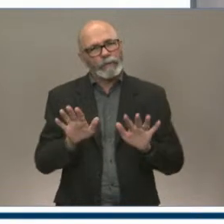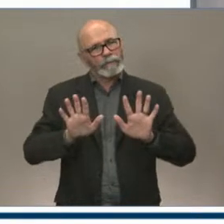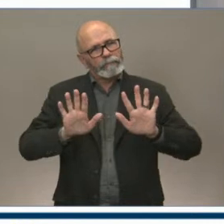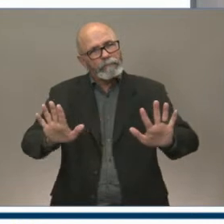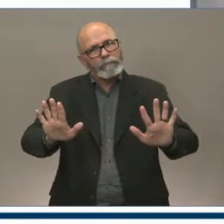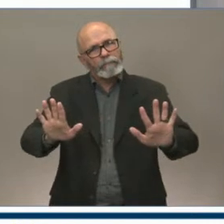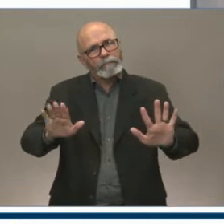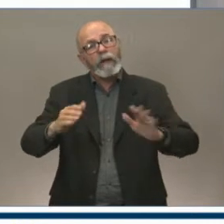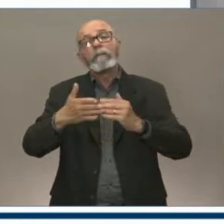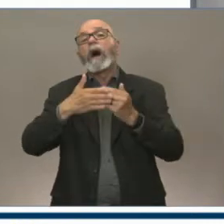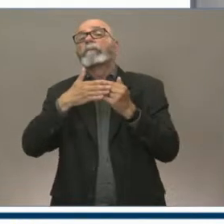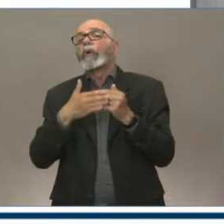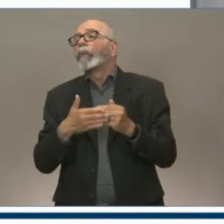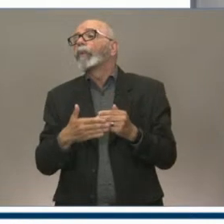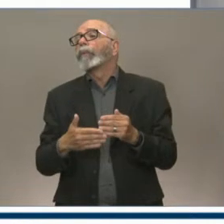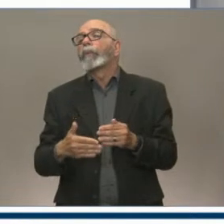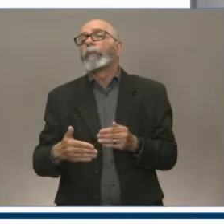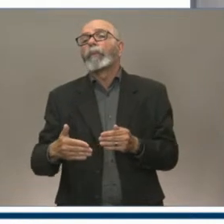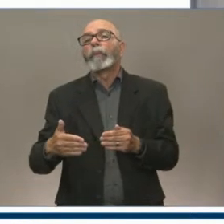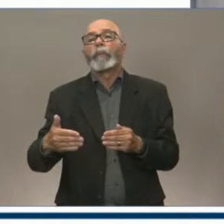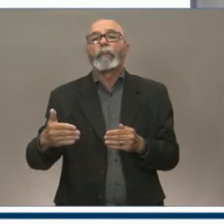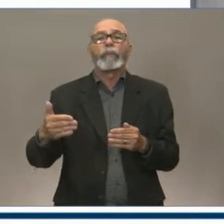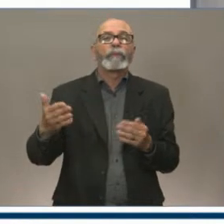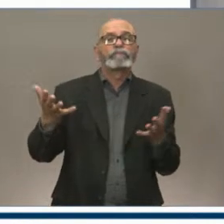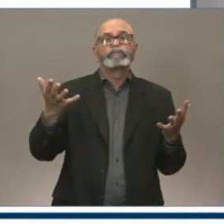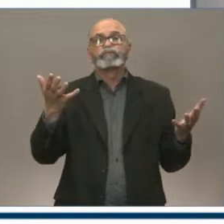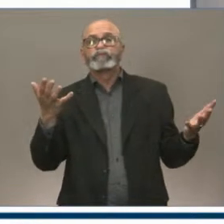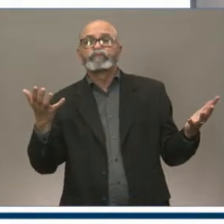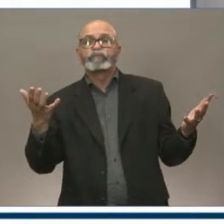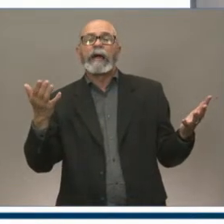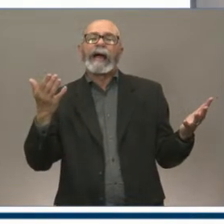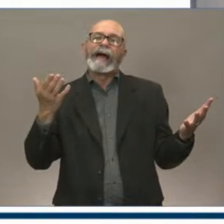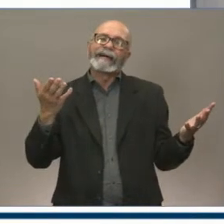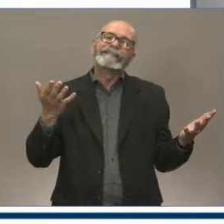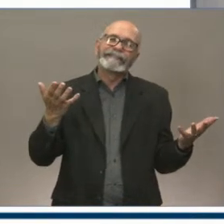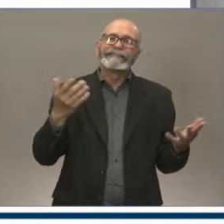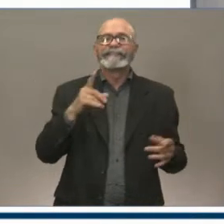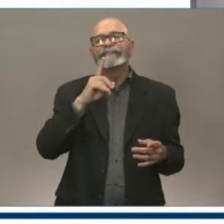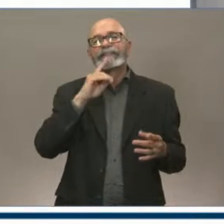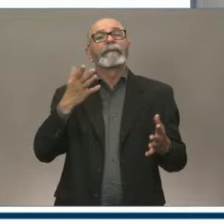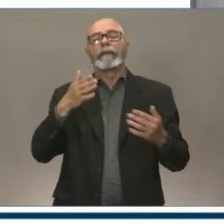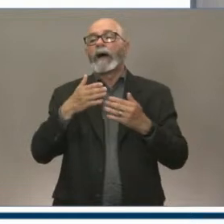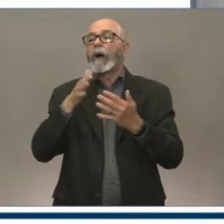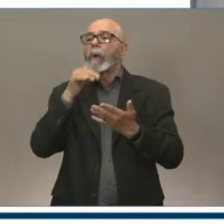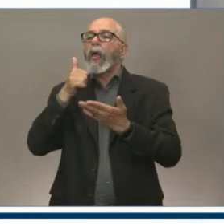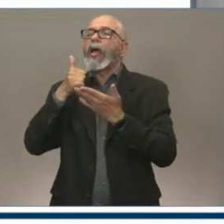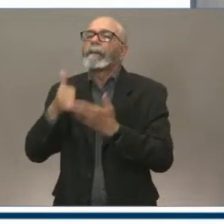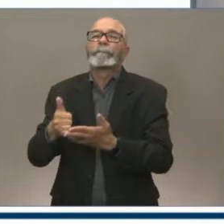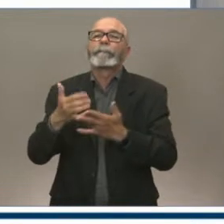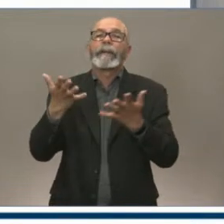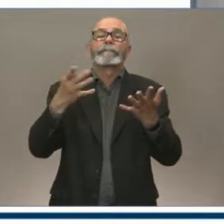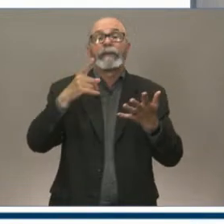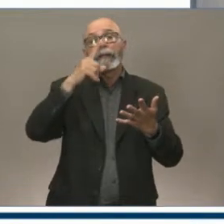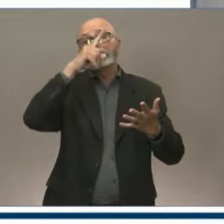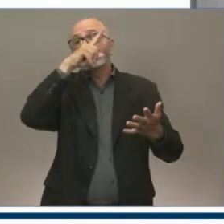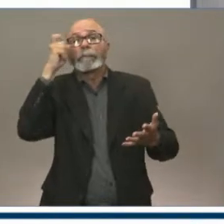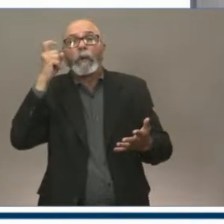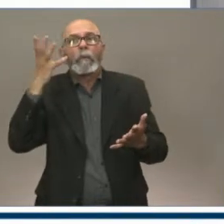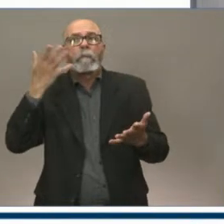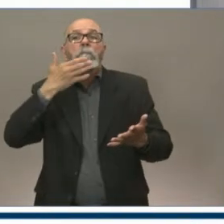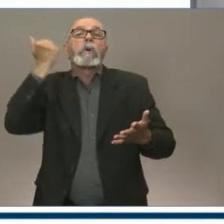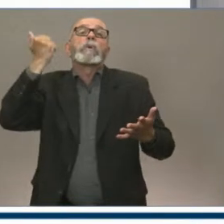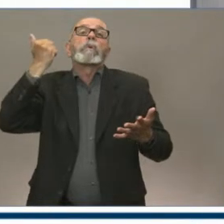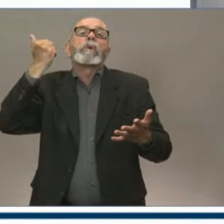just that limited amount of people that we're seeing regularly, I think that we'll be in a much better place. And if they could just think